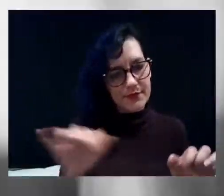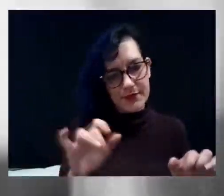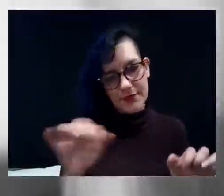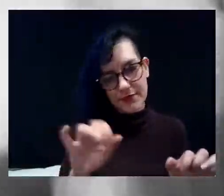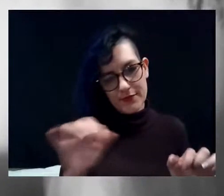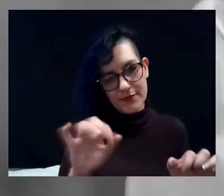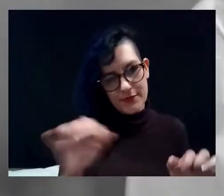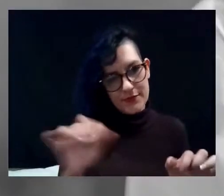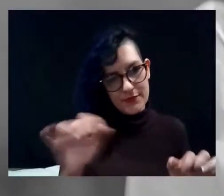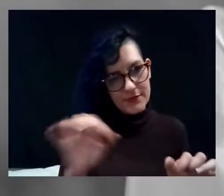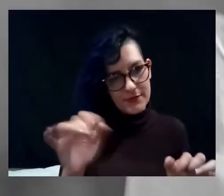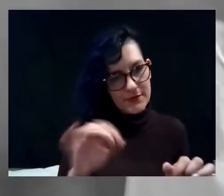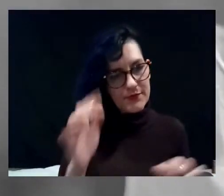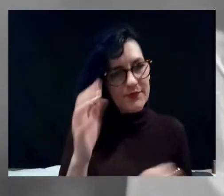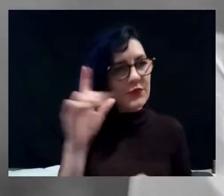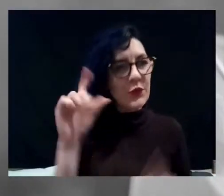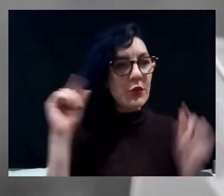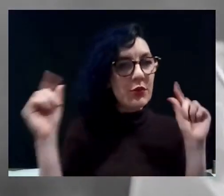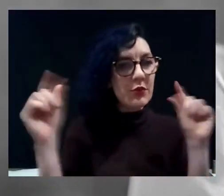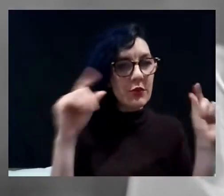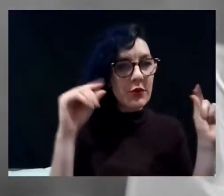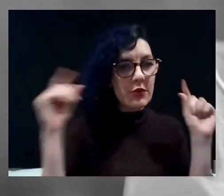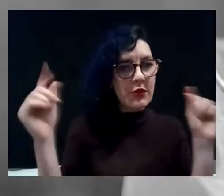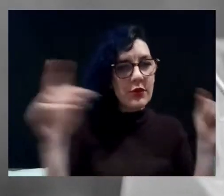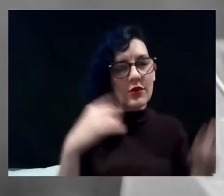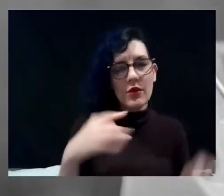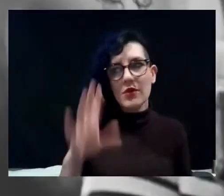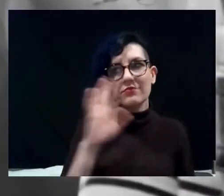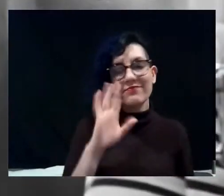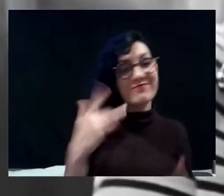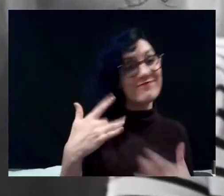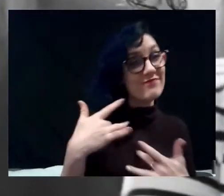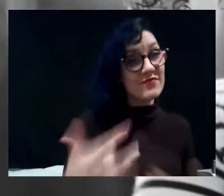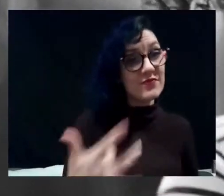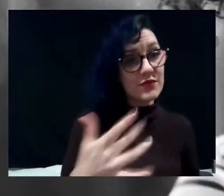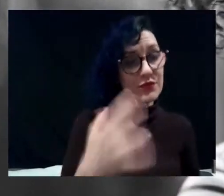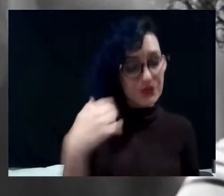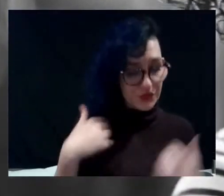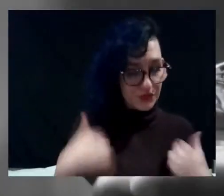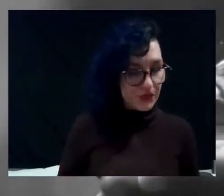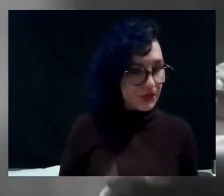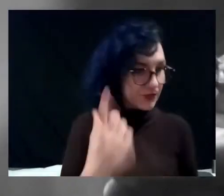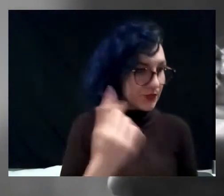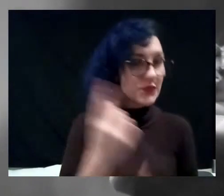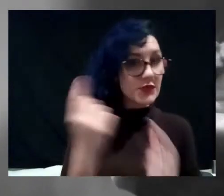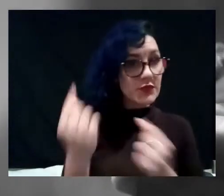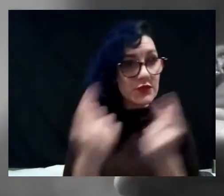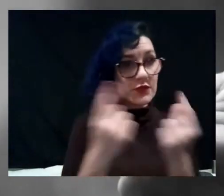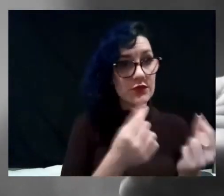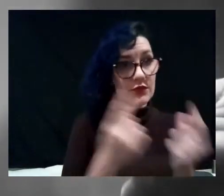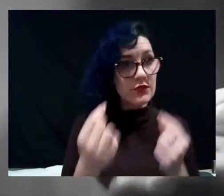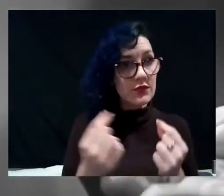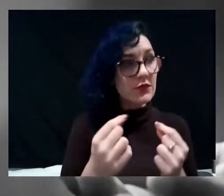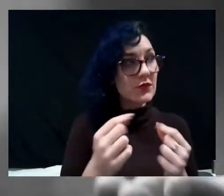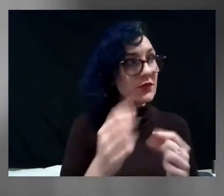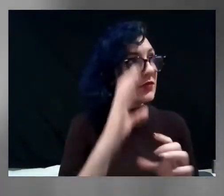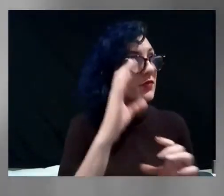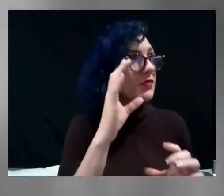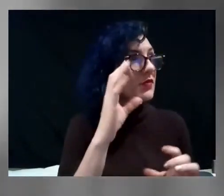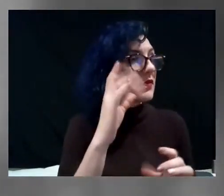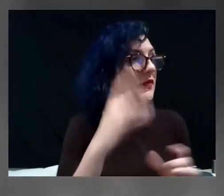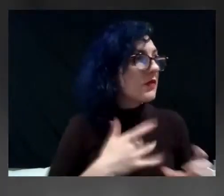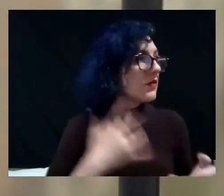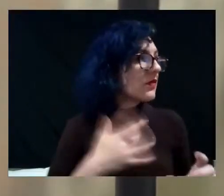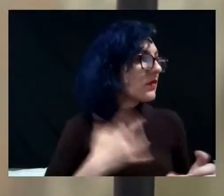It's only human to pursue the elusive, while also capturing the possibilities, even something like